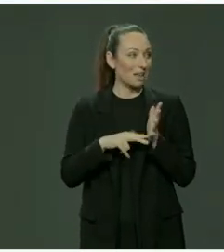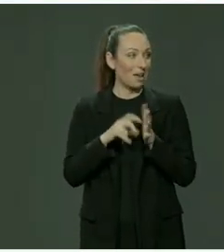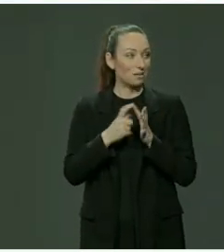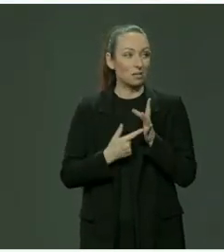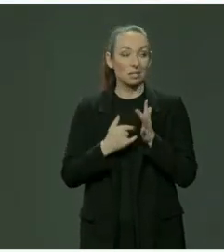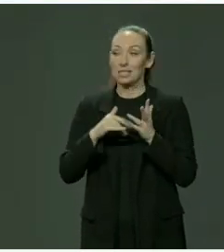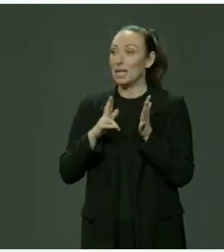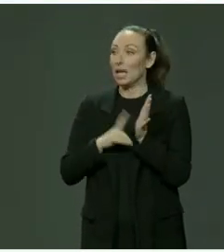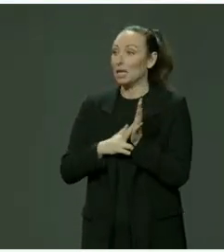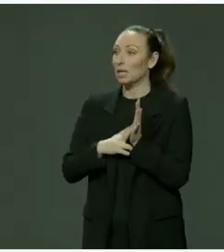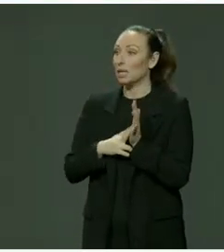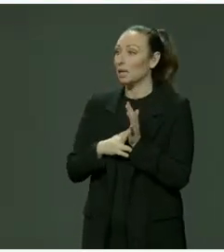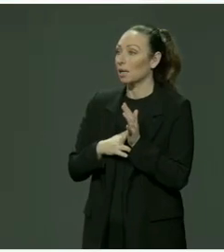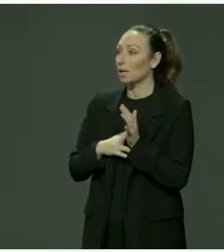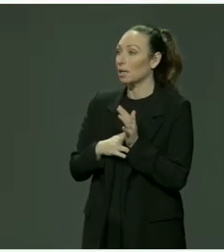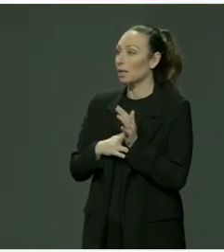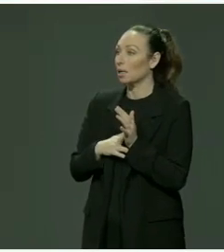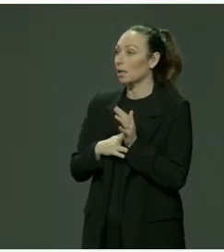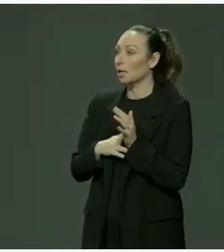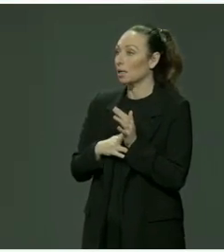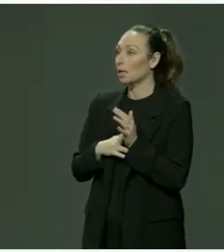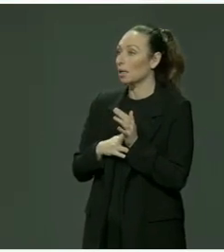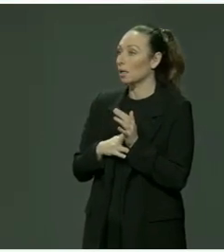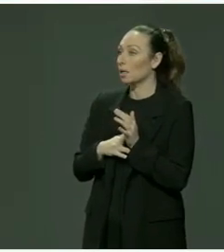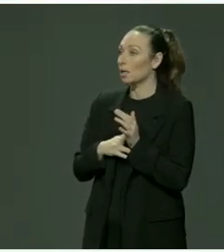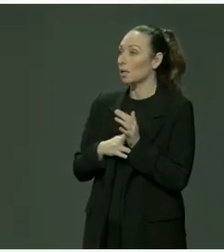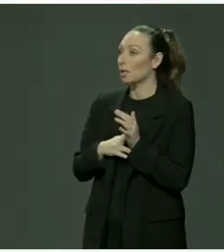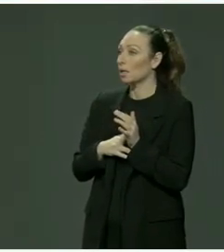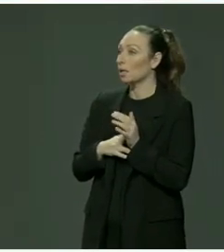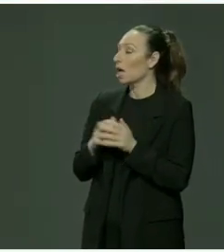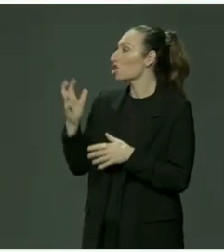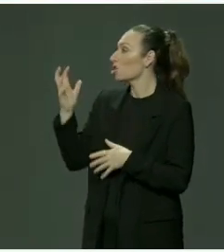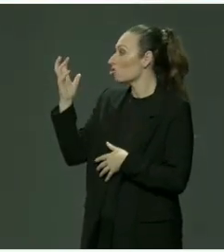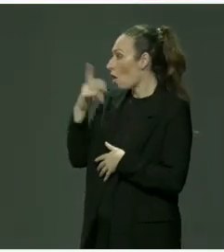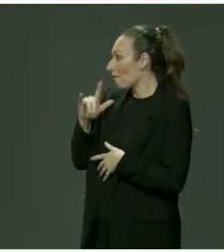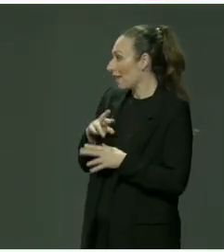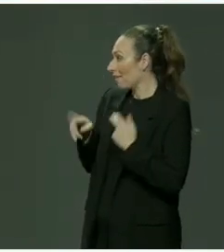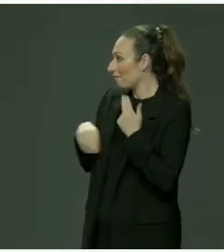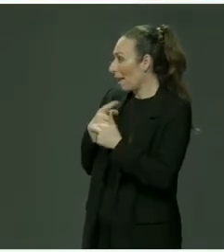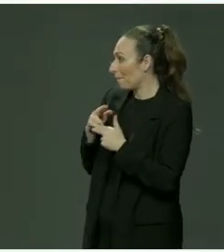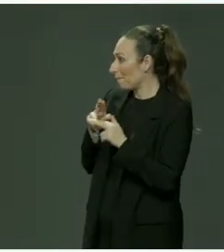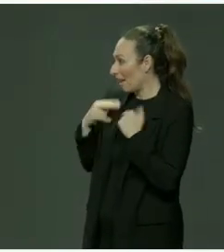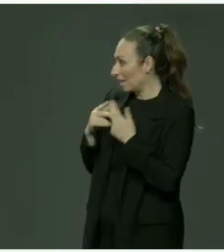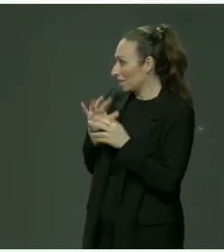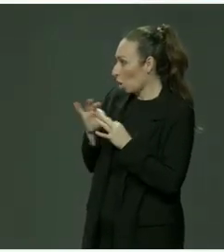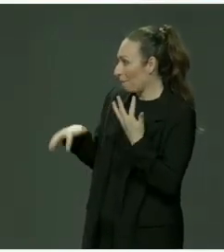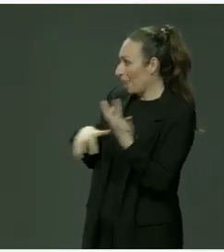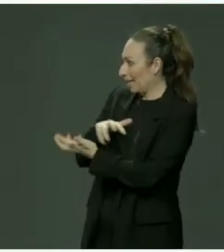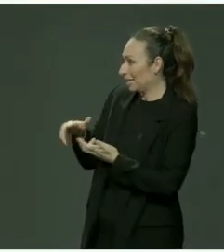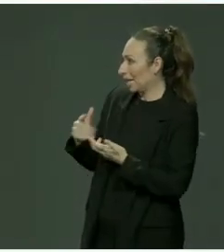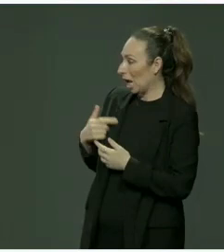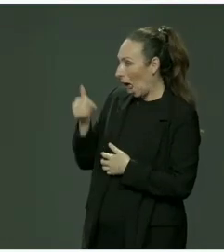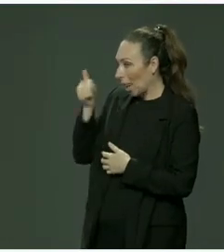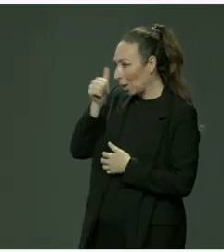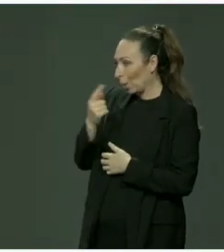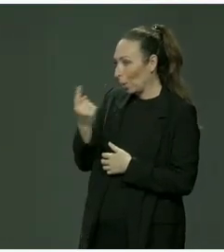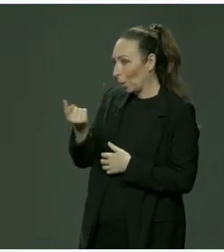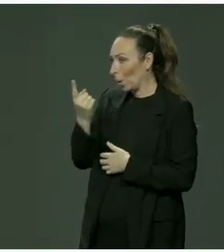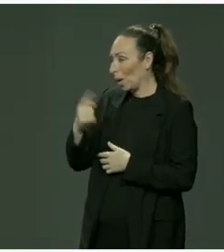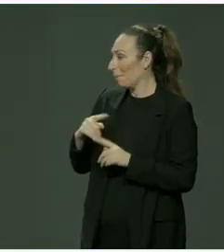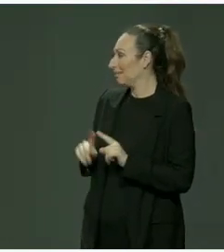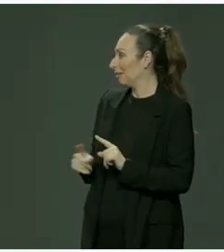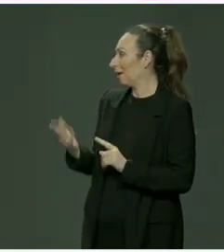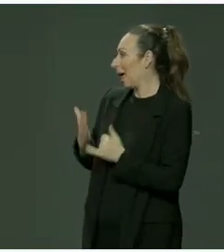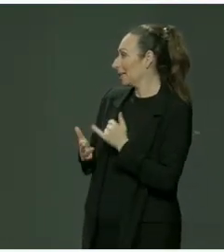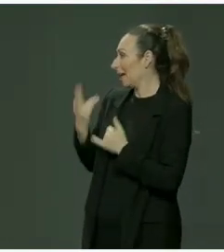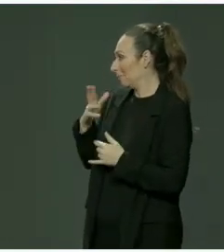There's no family blending there. It's Craig Caulfield. We'll leave Michael Sanderson that side. There you go. Oh, I thought it was you. Don't worry. No worries.